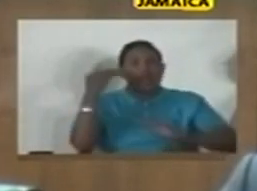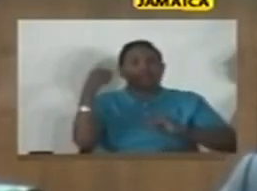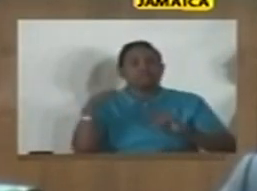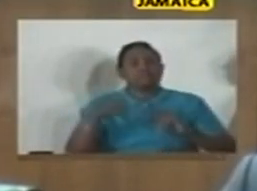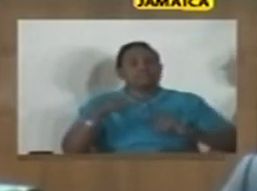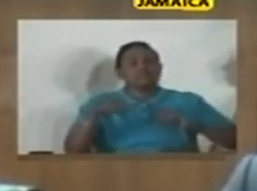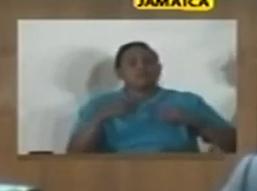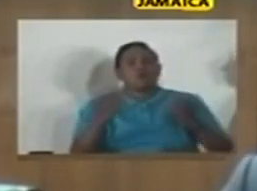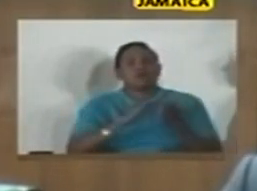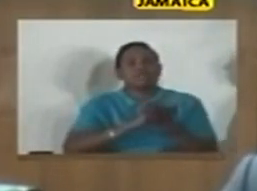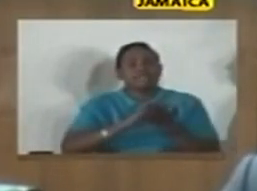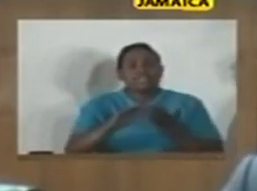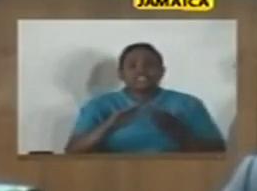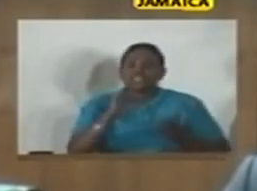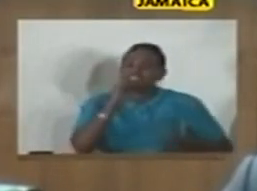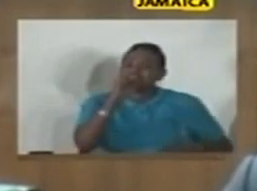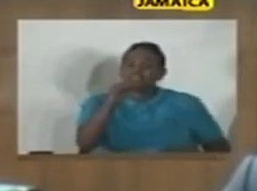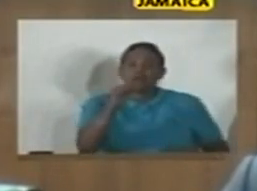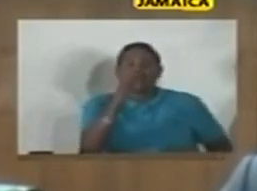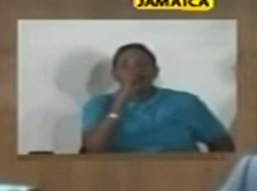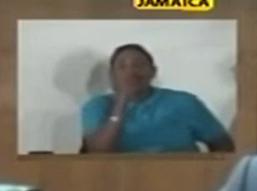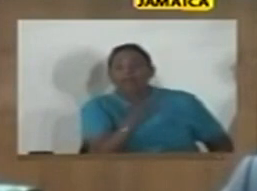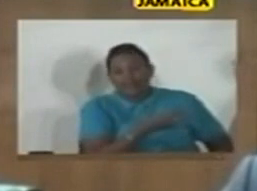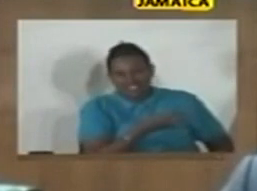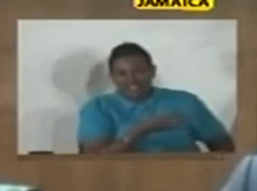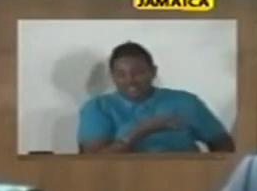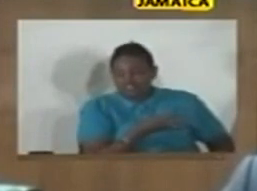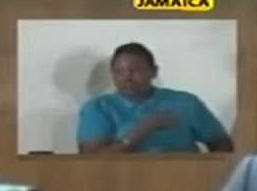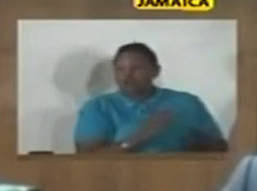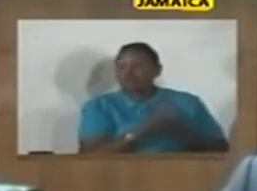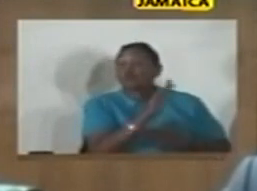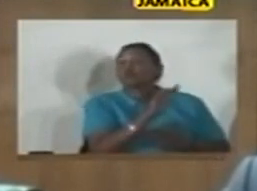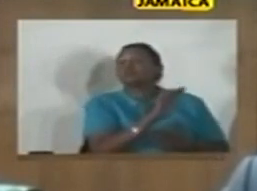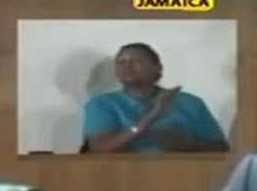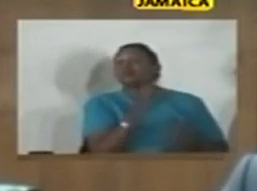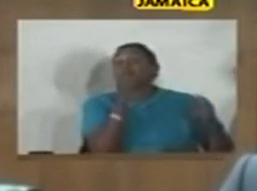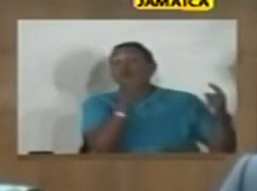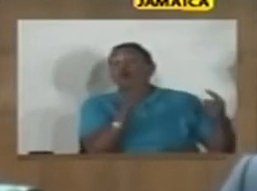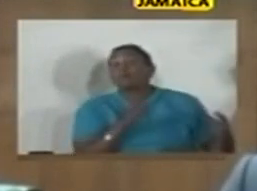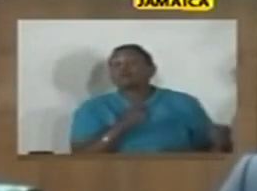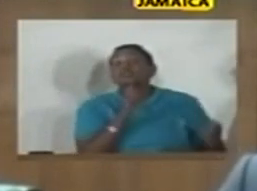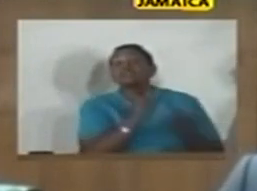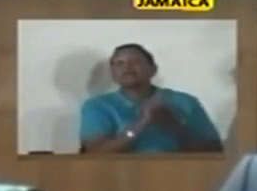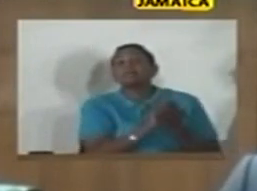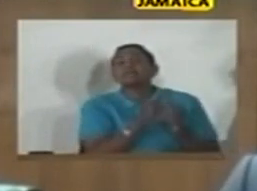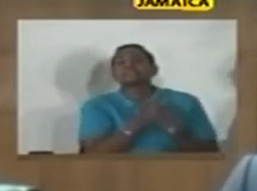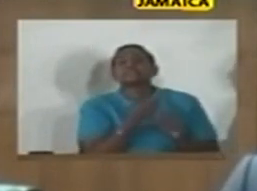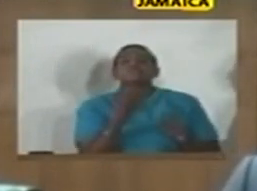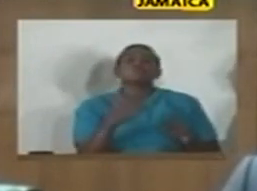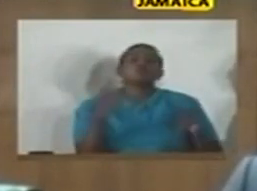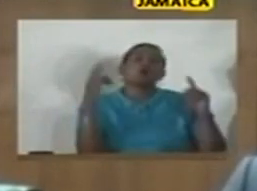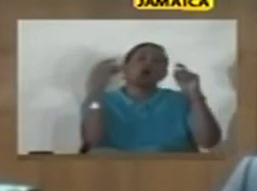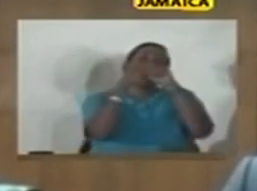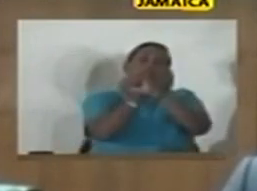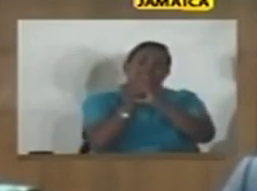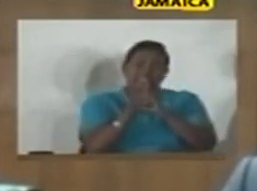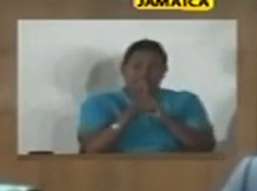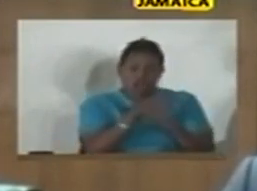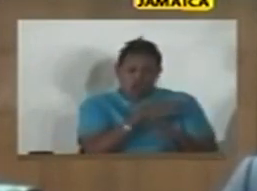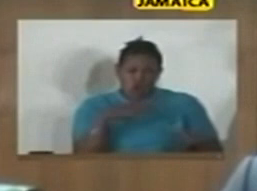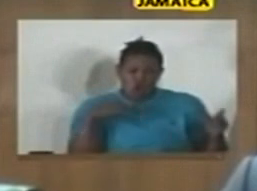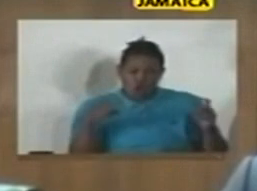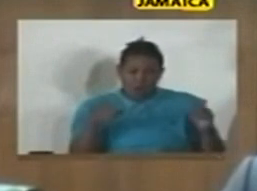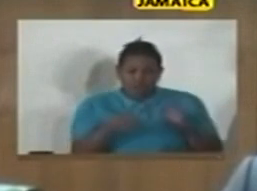about diligence, not negligence. By its nature and purpose, the bill is quite complex, and the committee is reviewing the